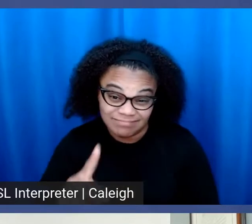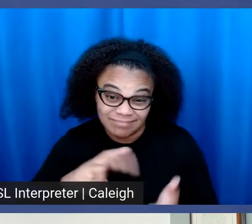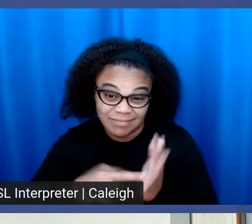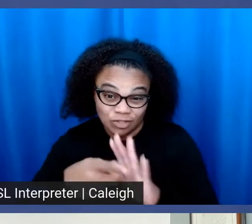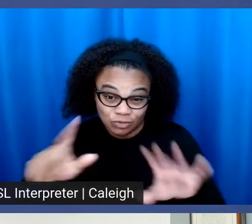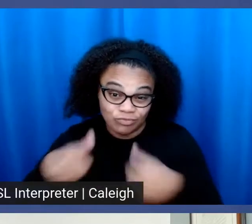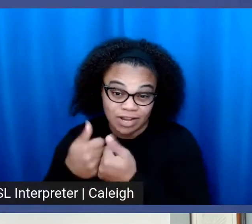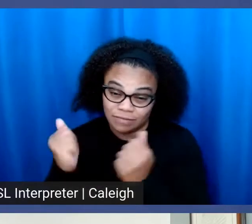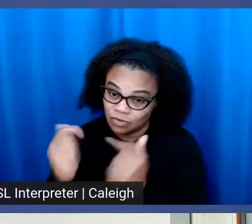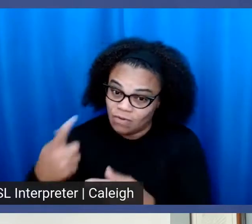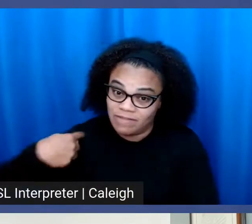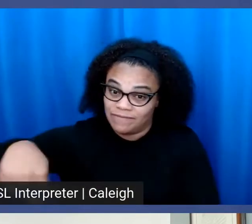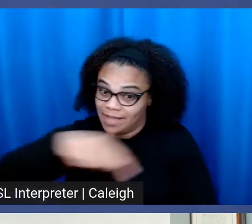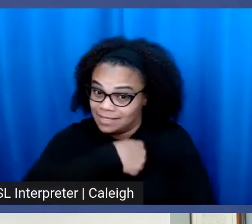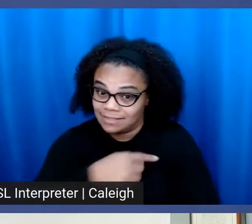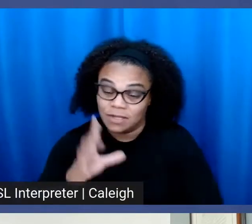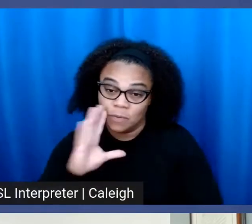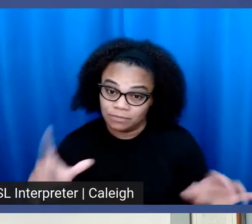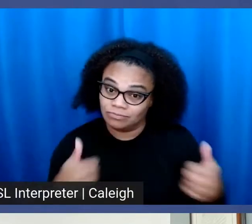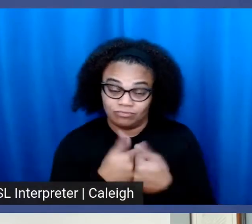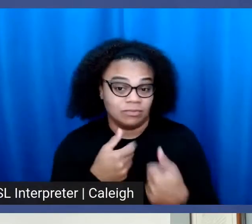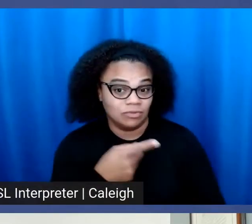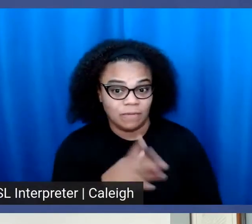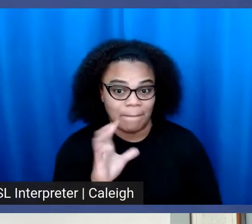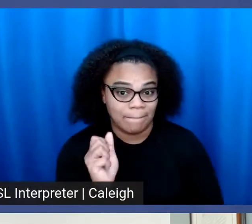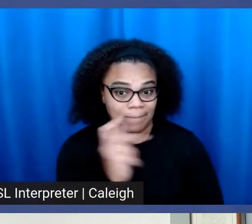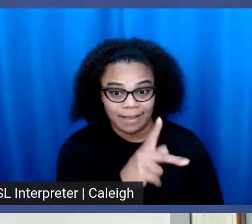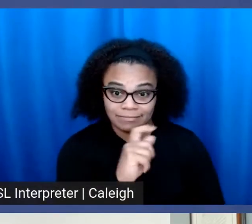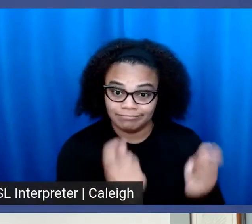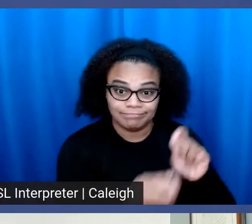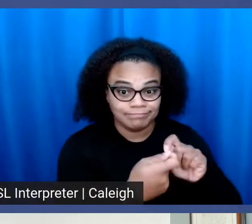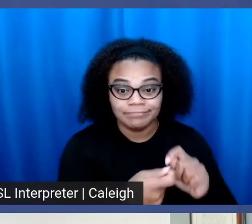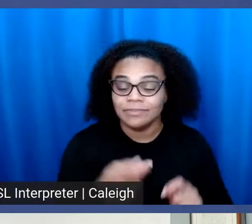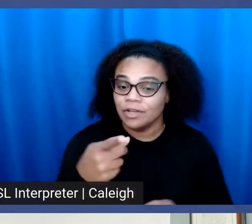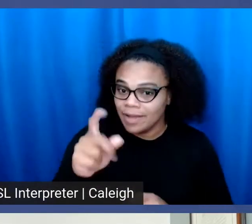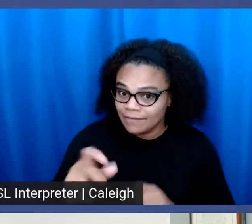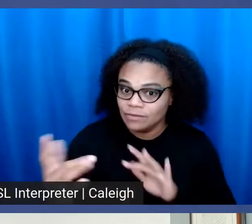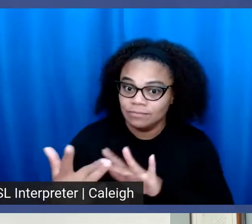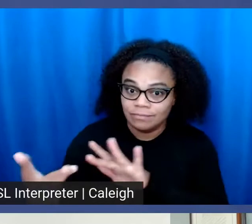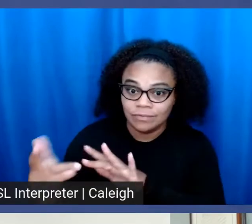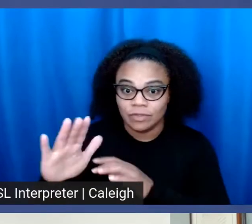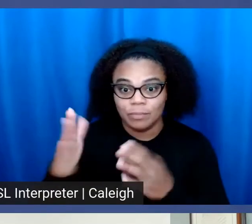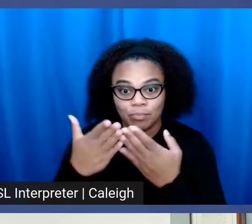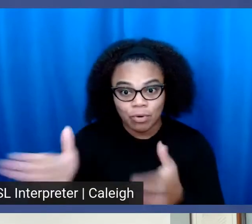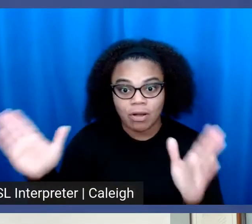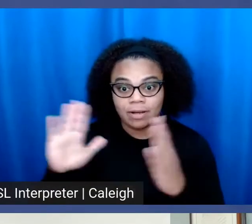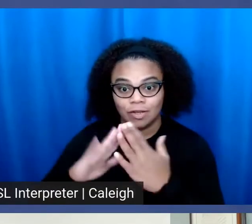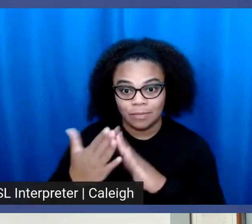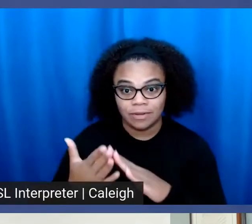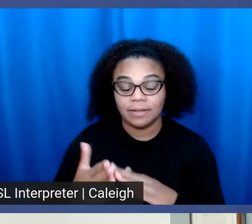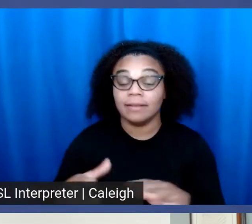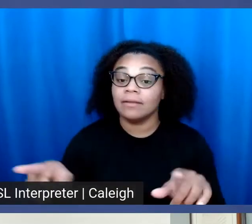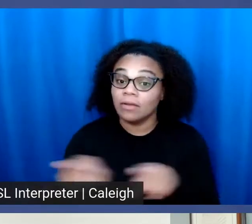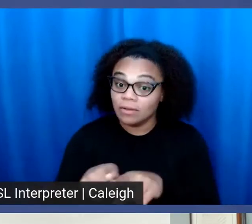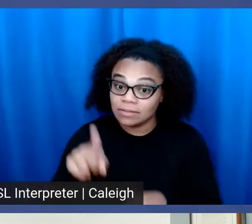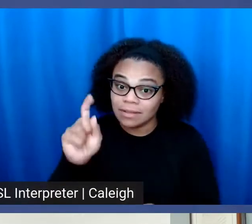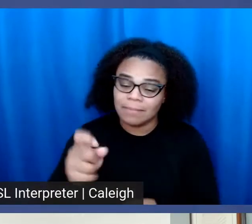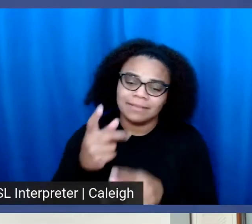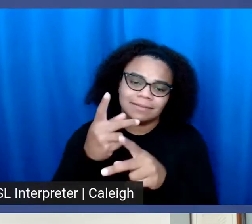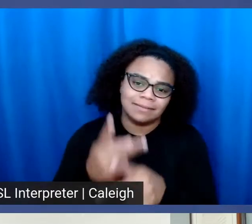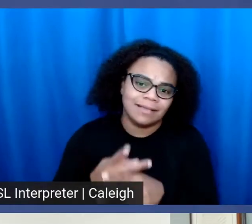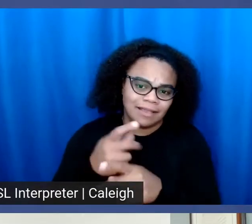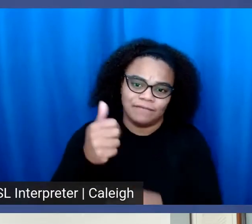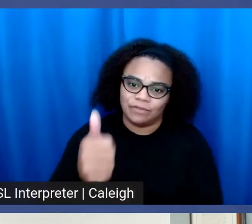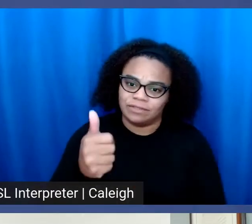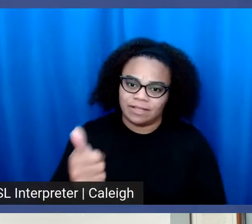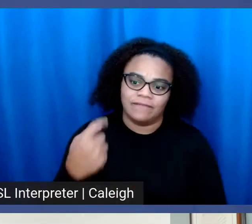have to reach out to your broader community. And I am here to tell you, you also must take care of yourself. We didn't